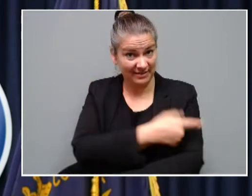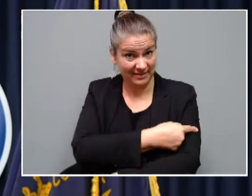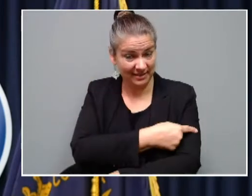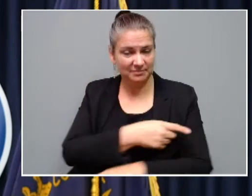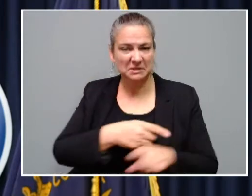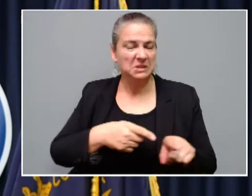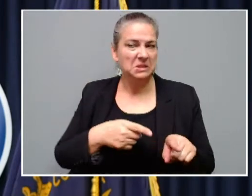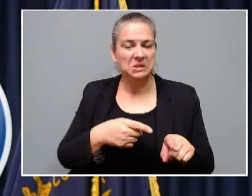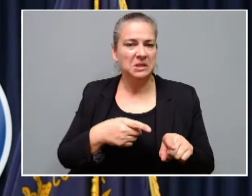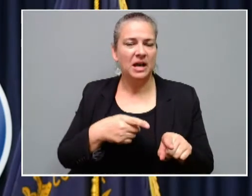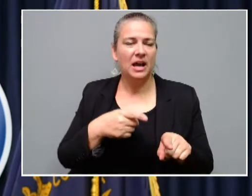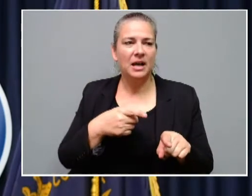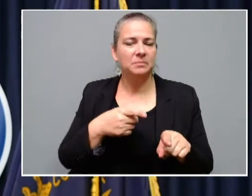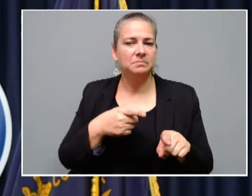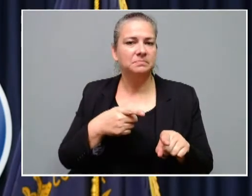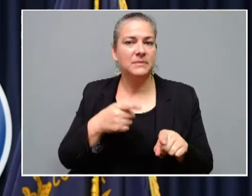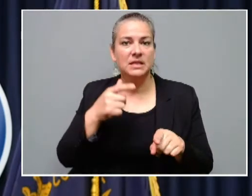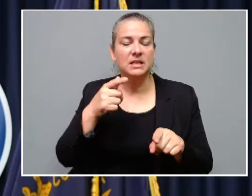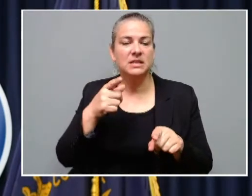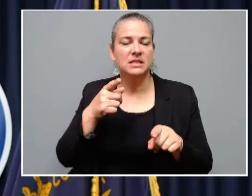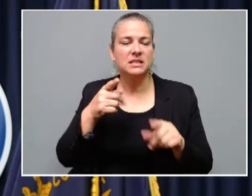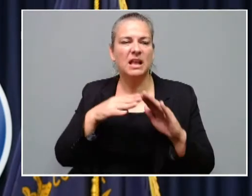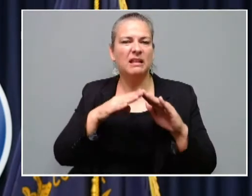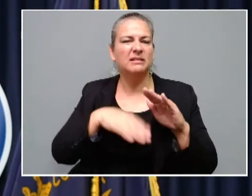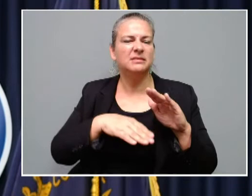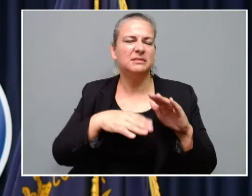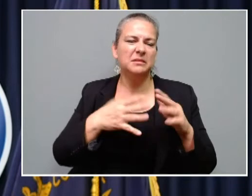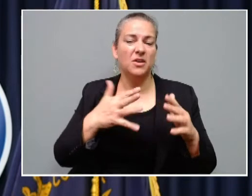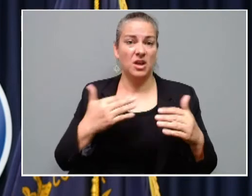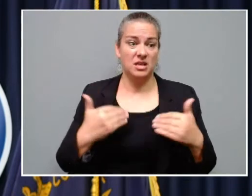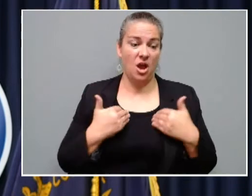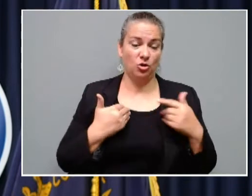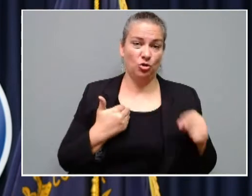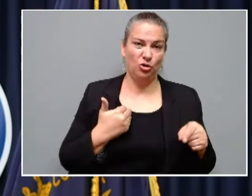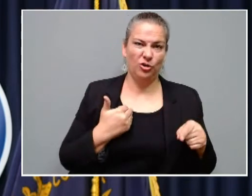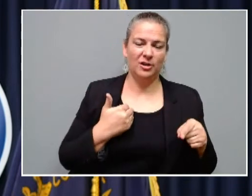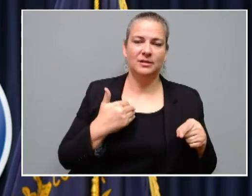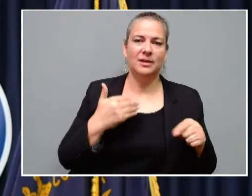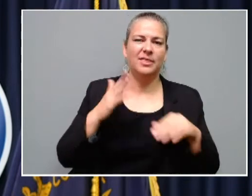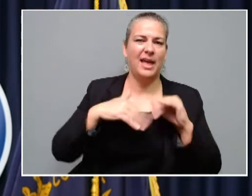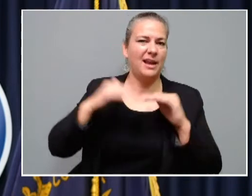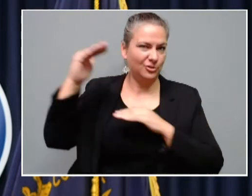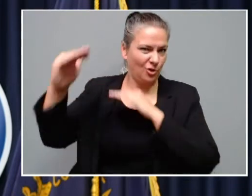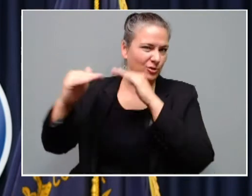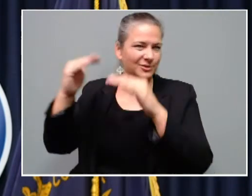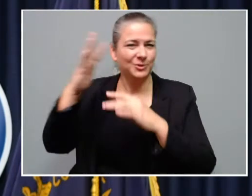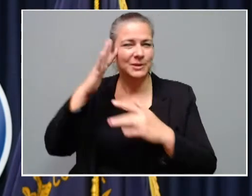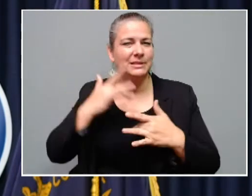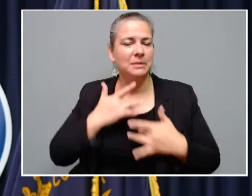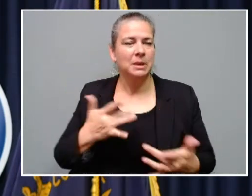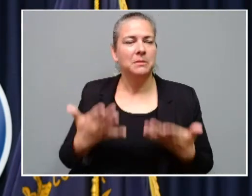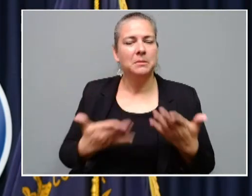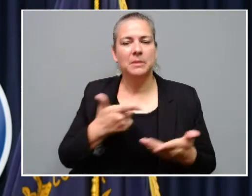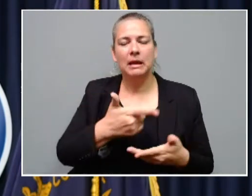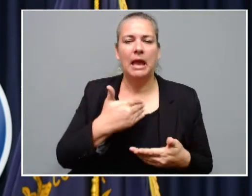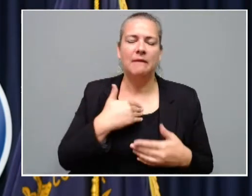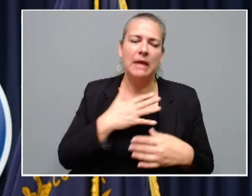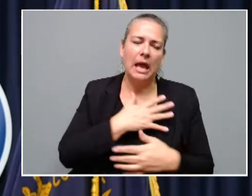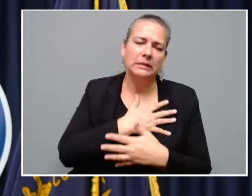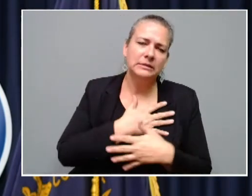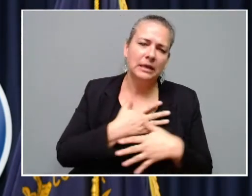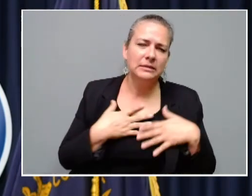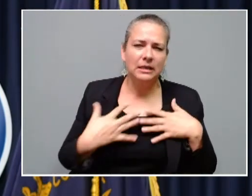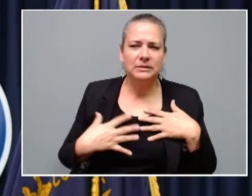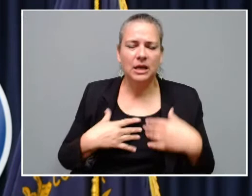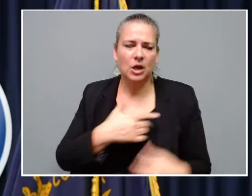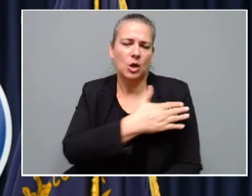mild for the younger kids than for adults. It's the typical things where you might get some aches or a sore spot where you receive